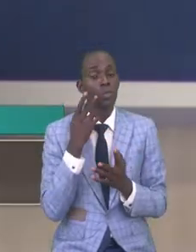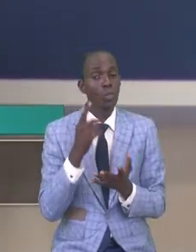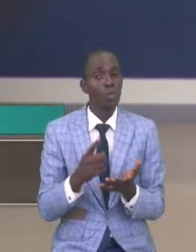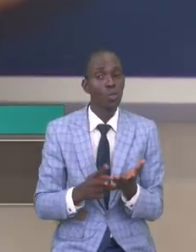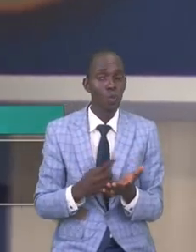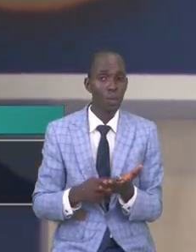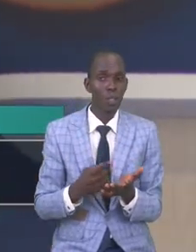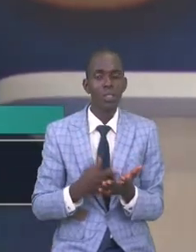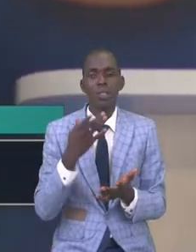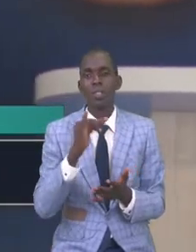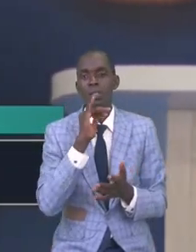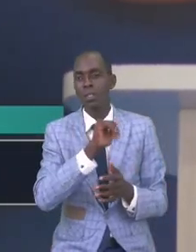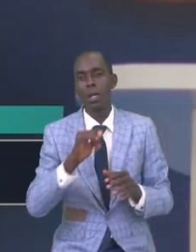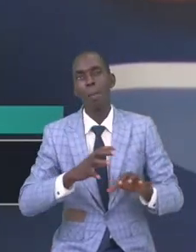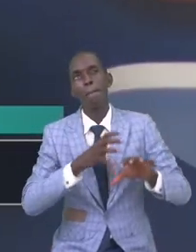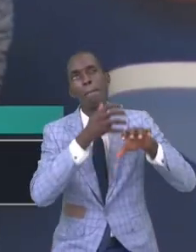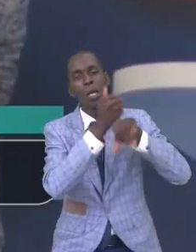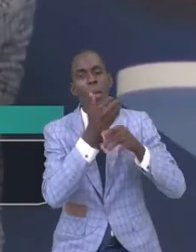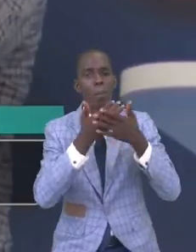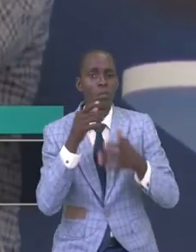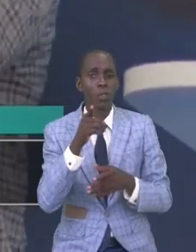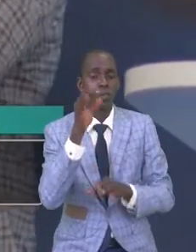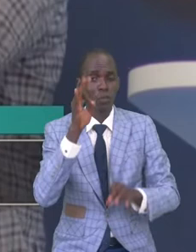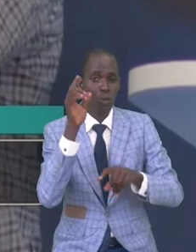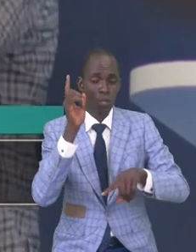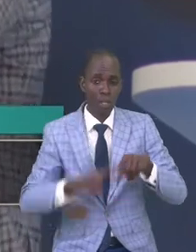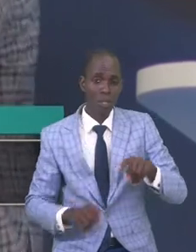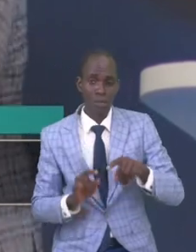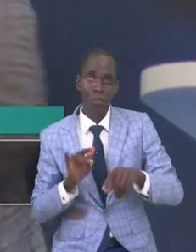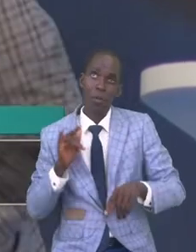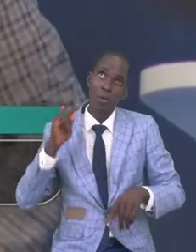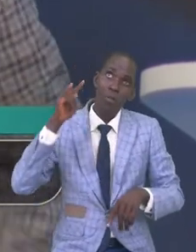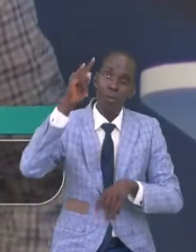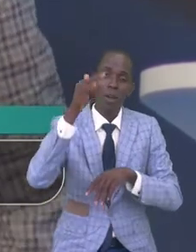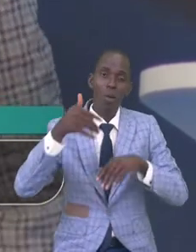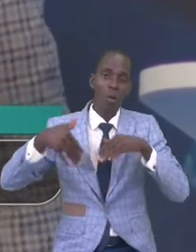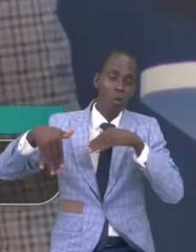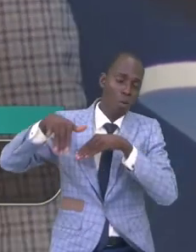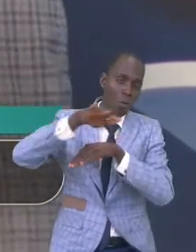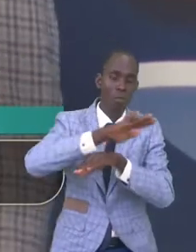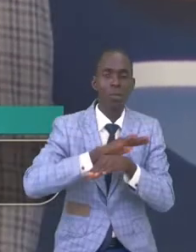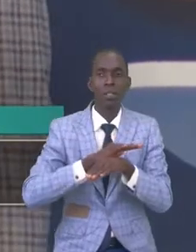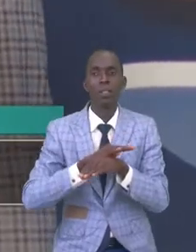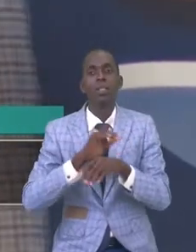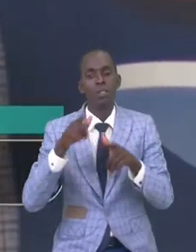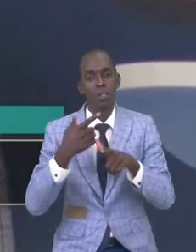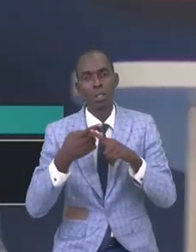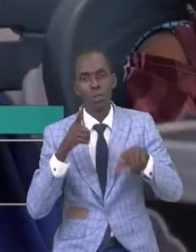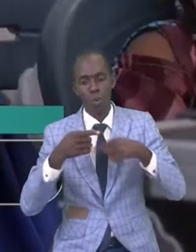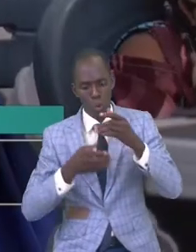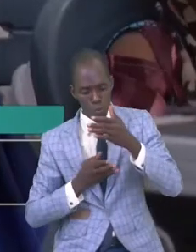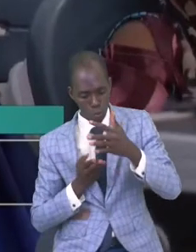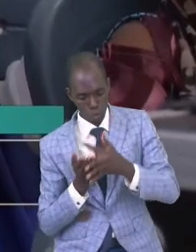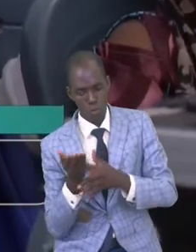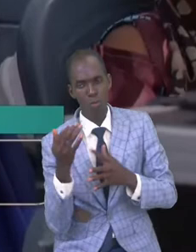mountain before you. If you cannot fly over, tunnel through, that you say